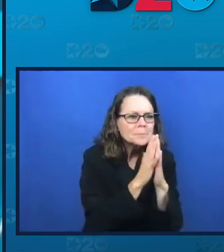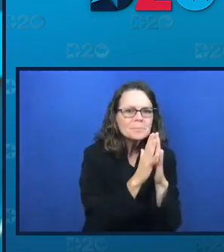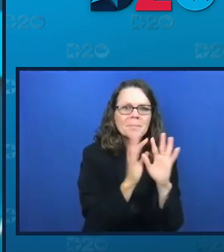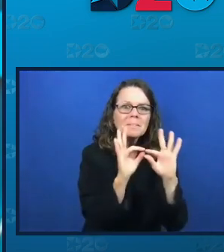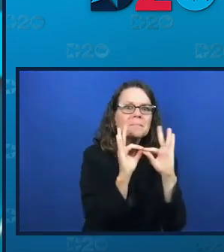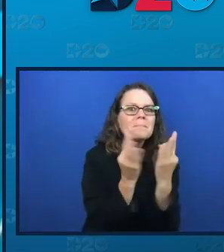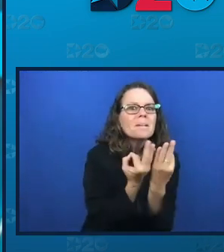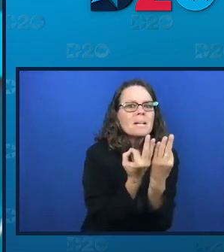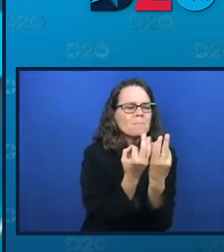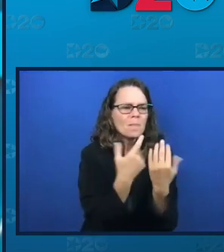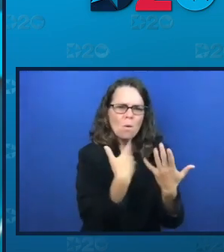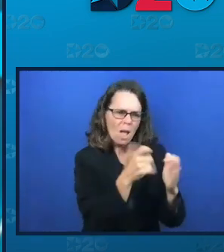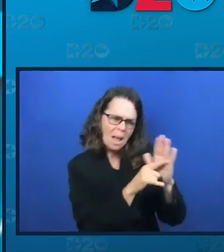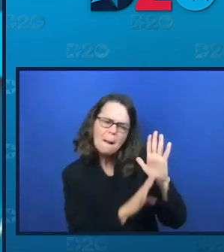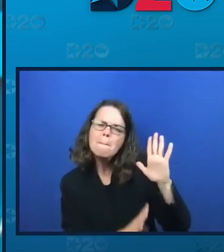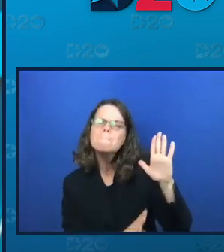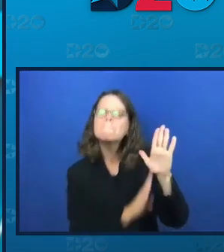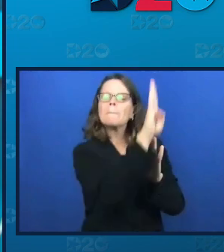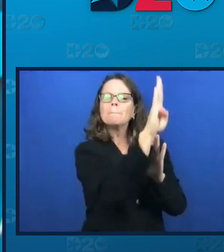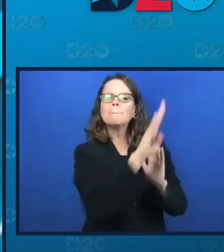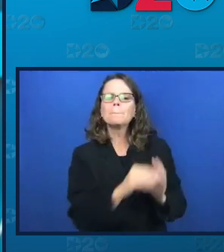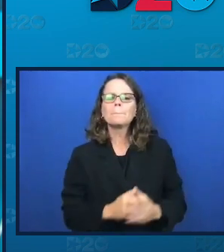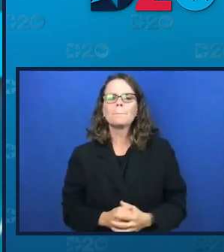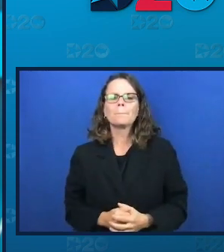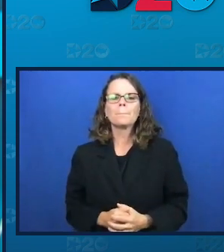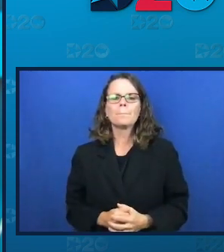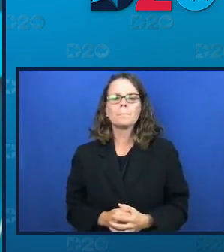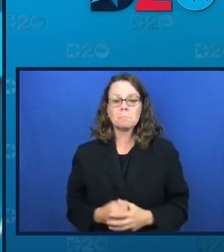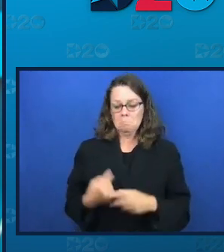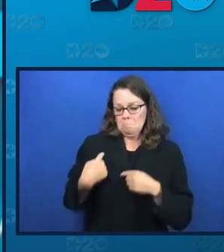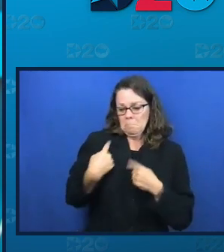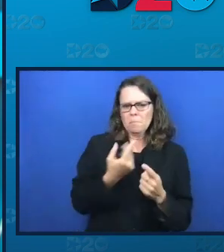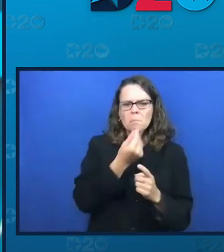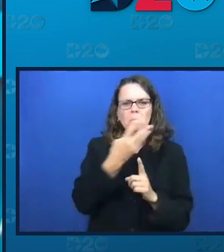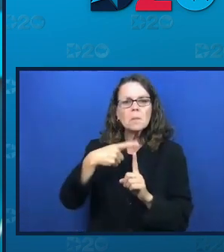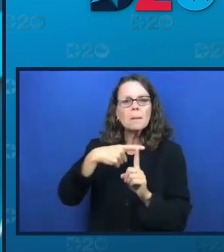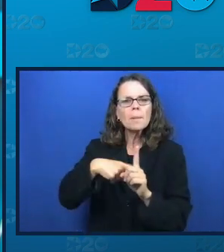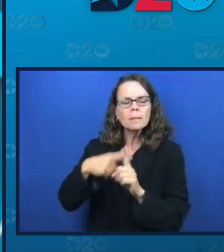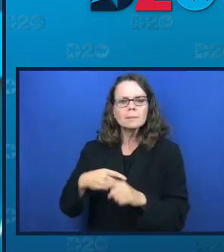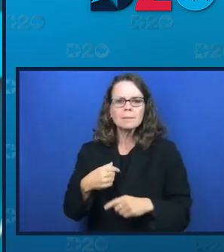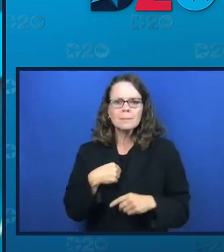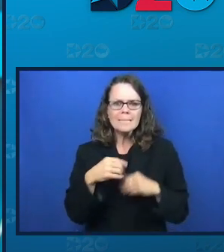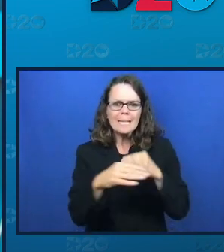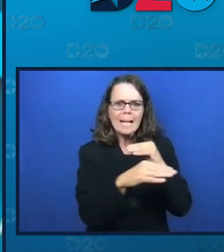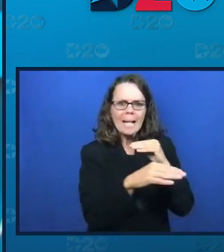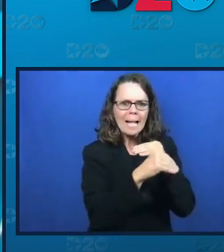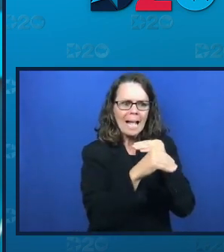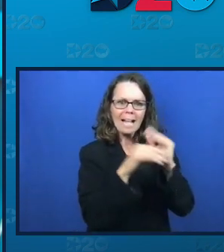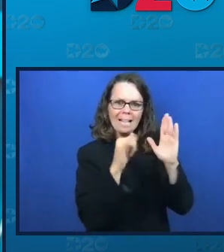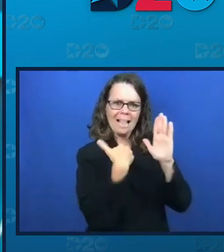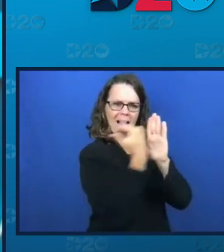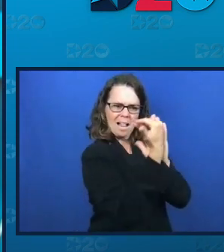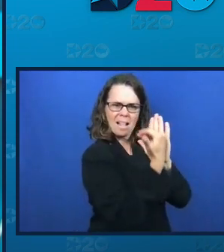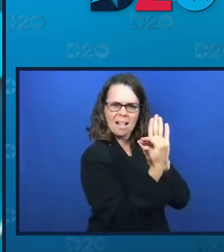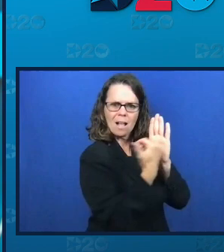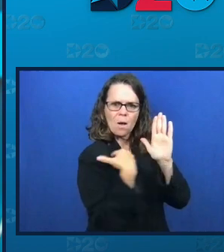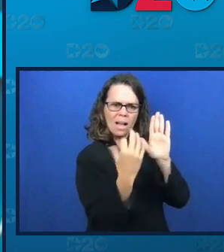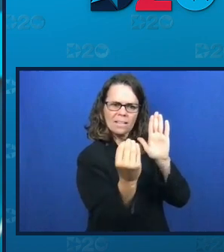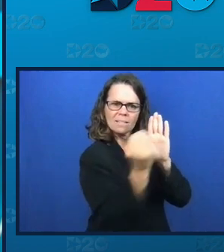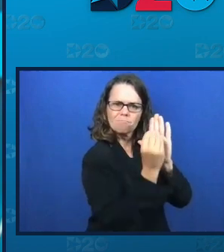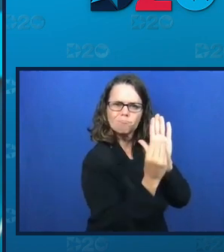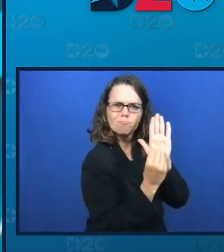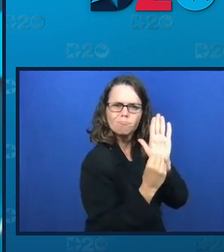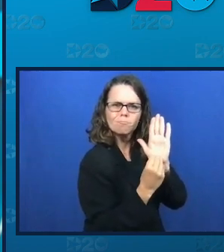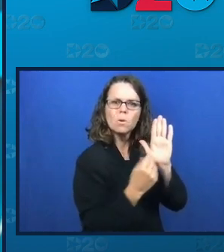past months, we've added another to that list: a nation free from COVID. That's why